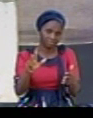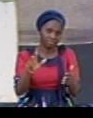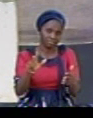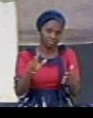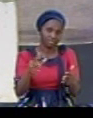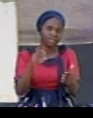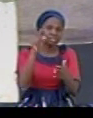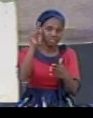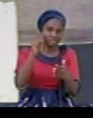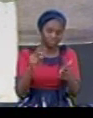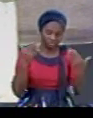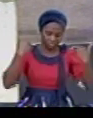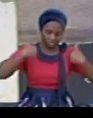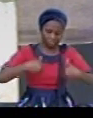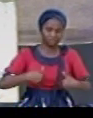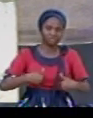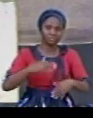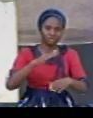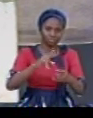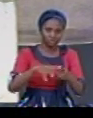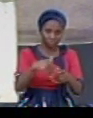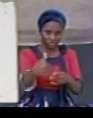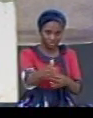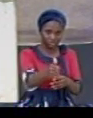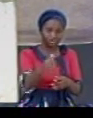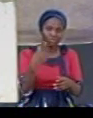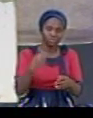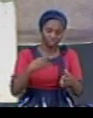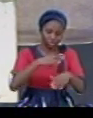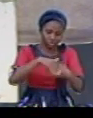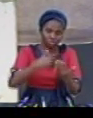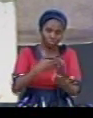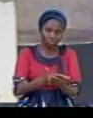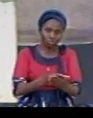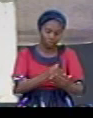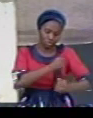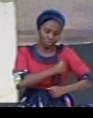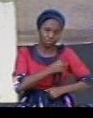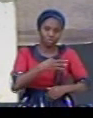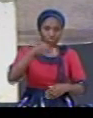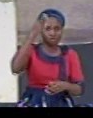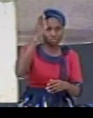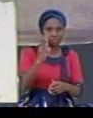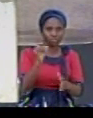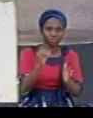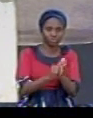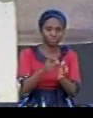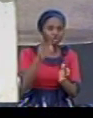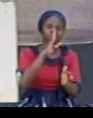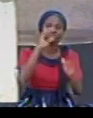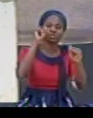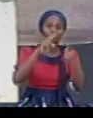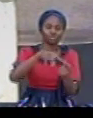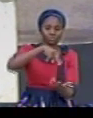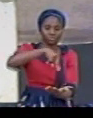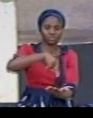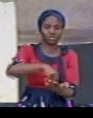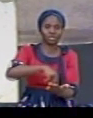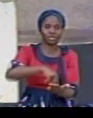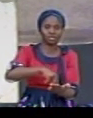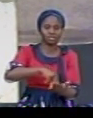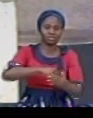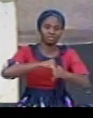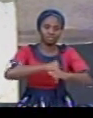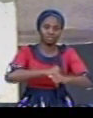whole armor of God, that ye may be able to withstand in the evil day, and having done